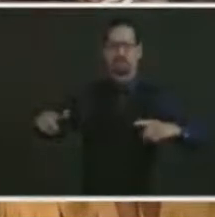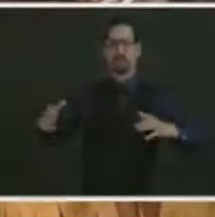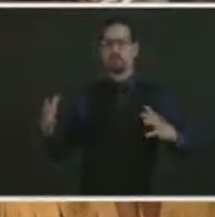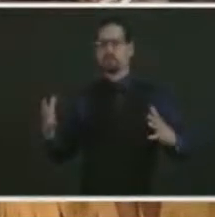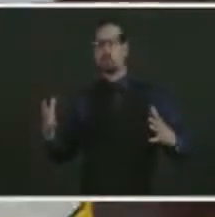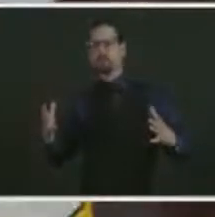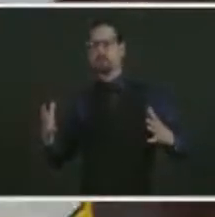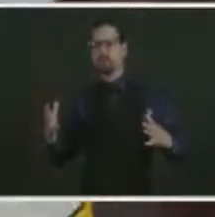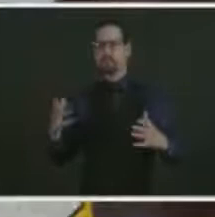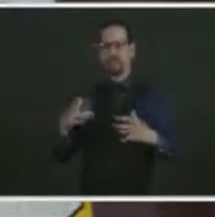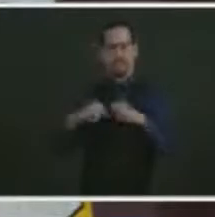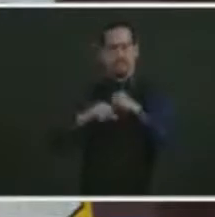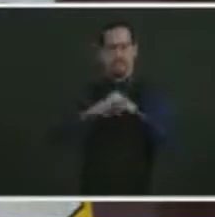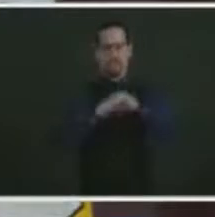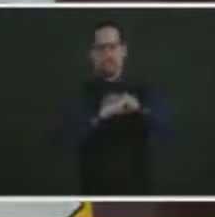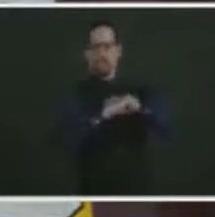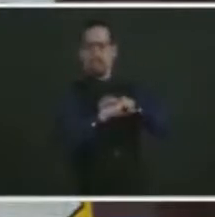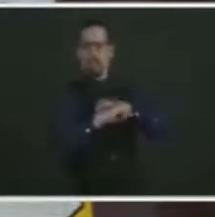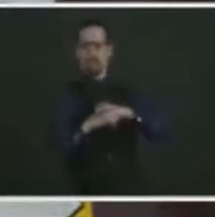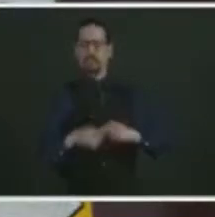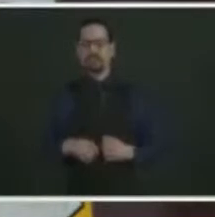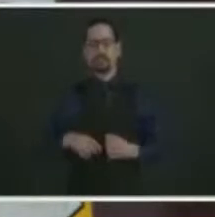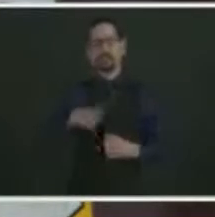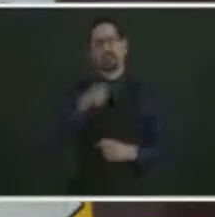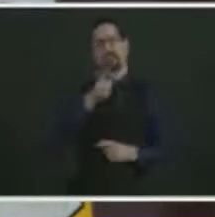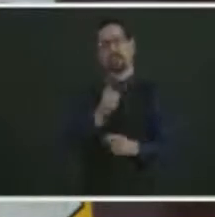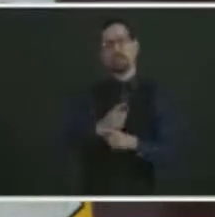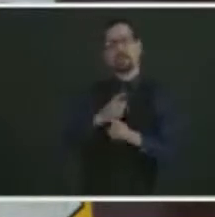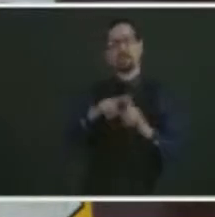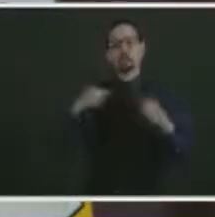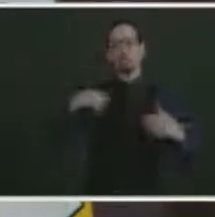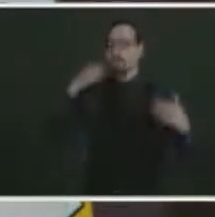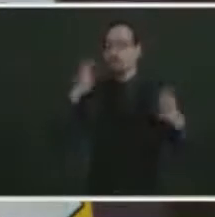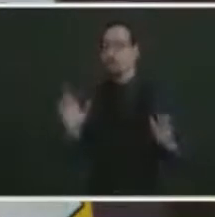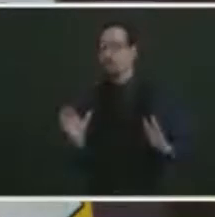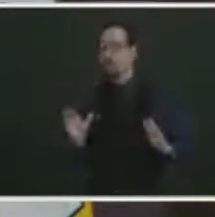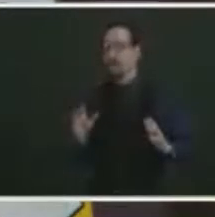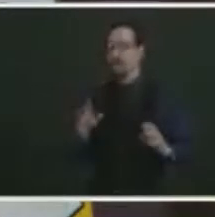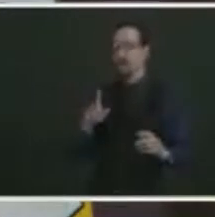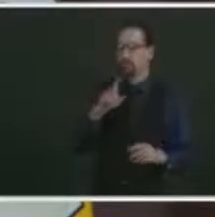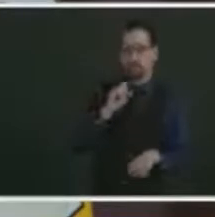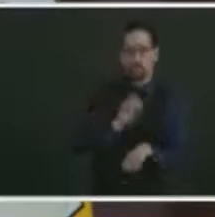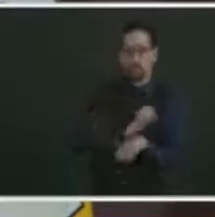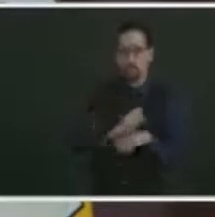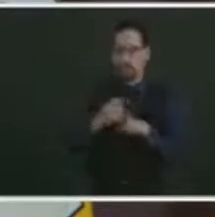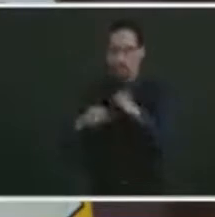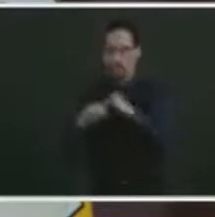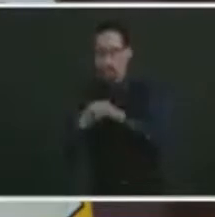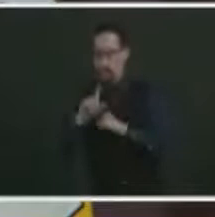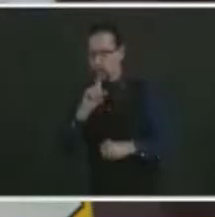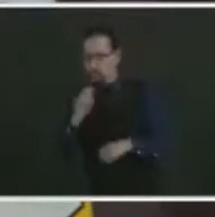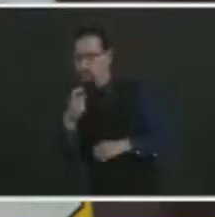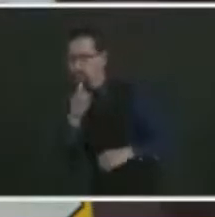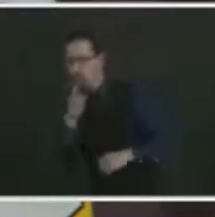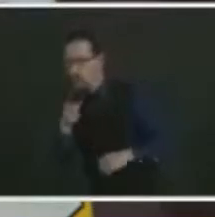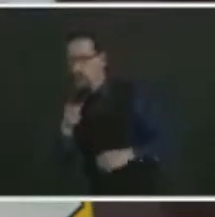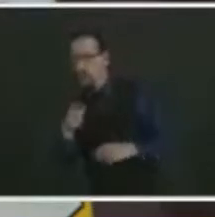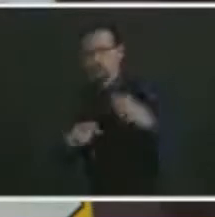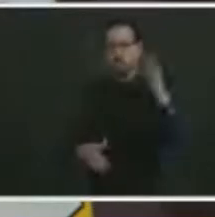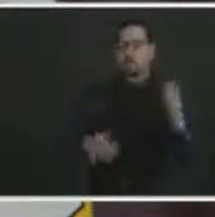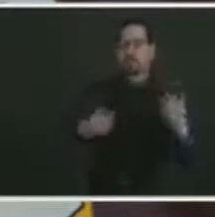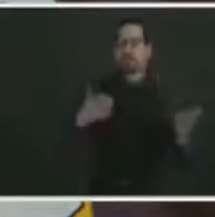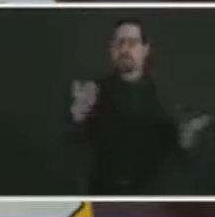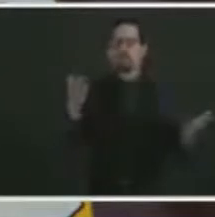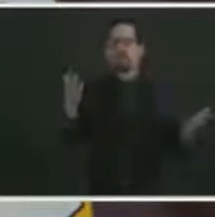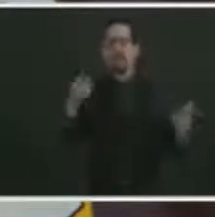now. No, you're exactly right. So I think we don't know where we are. We, just like COVID, we are in unprecedented times. John